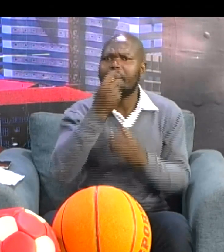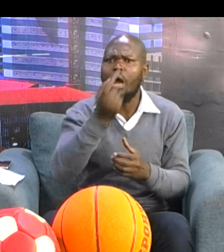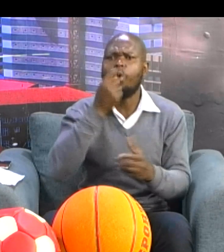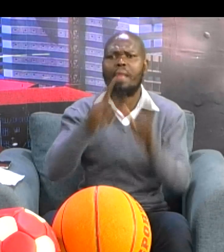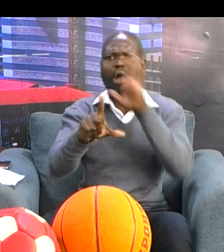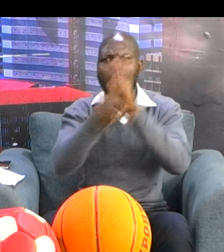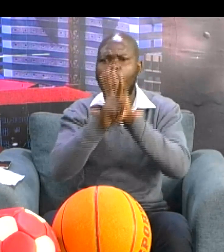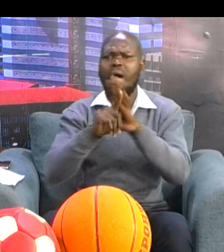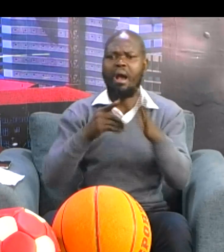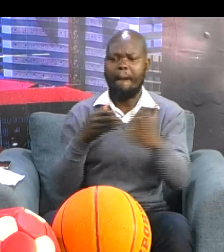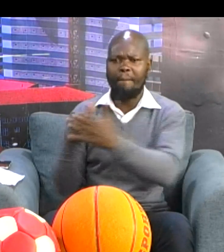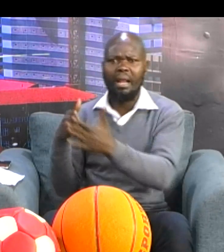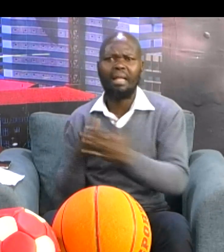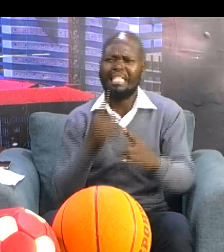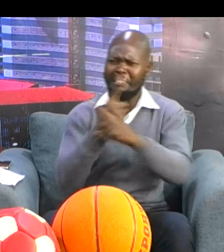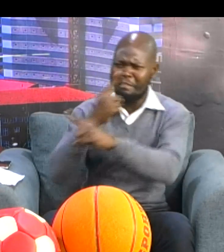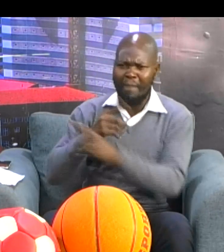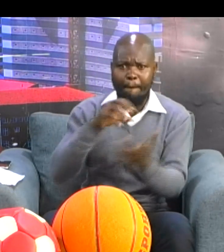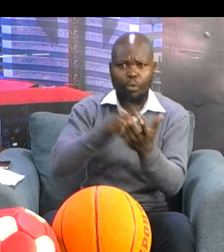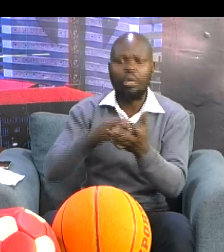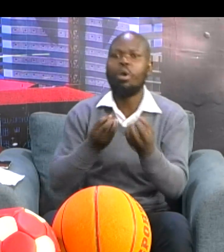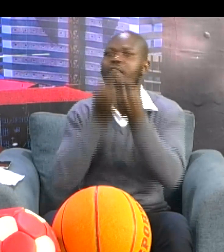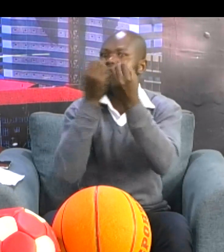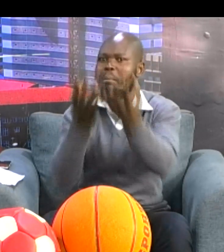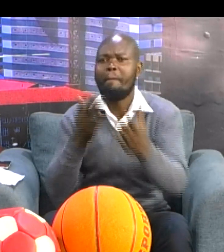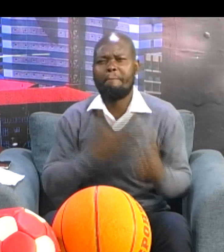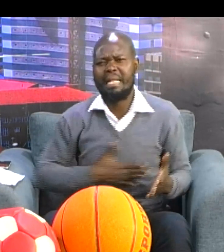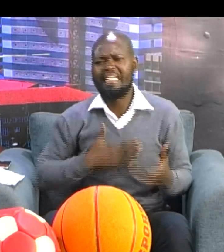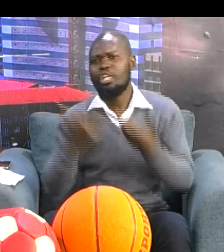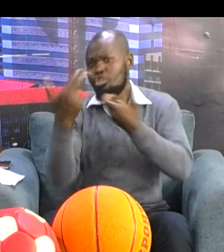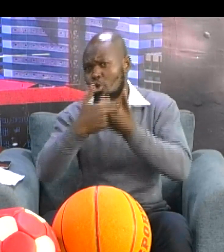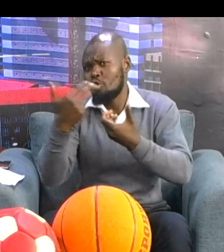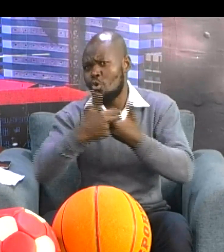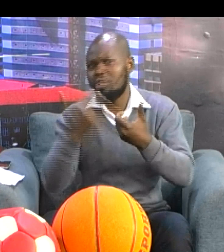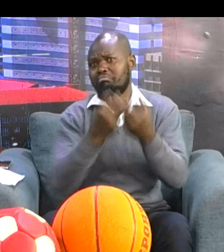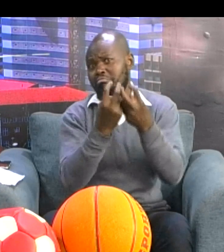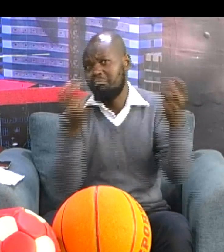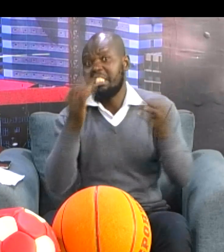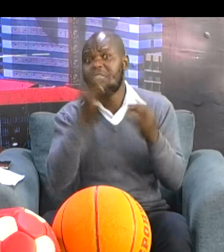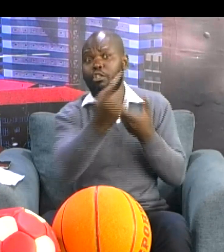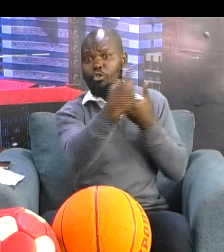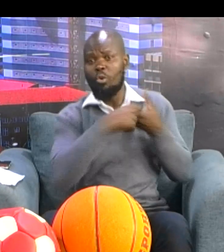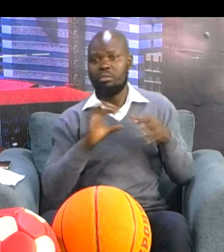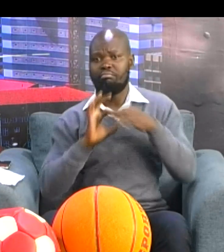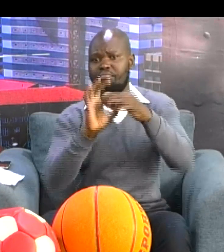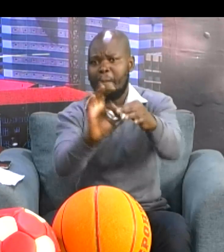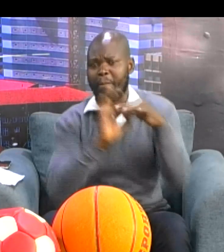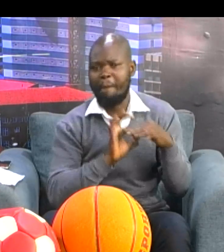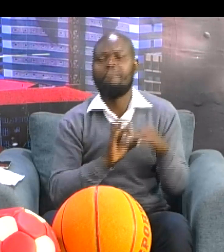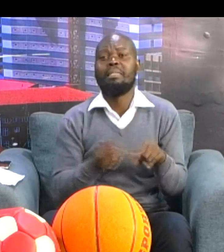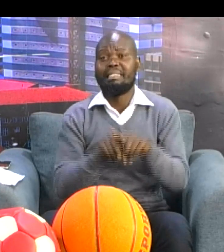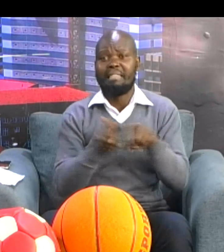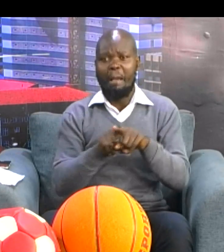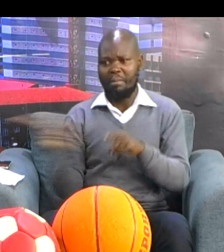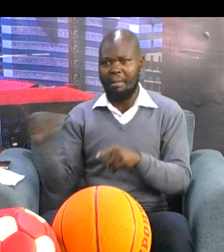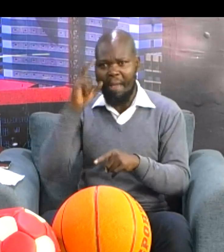in Nairobi University where there's free testing, different activities will be happening. So please don't forget to join us and continue watching for